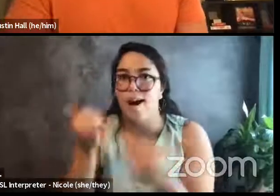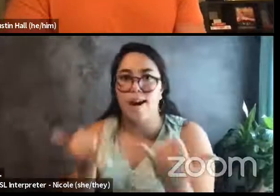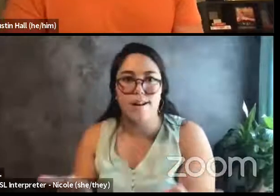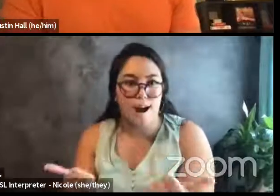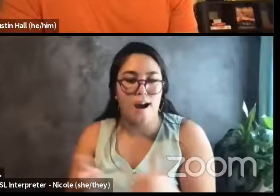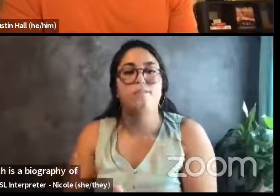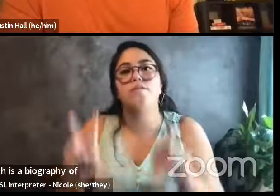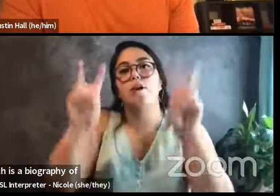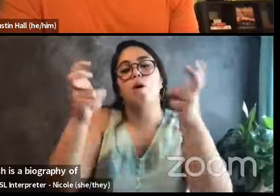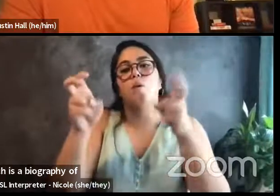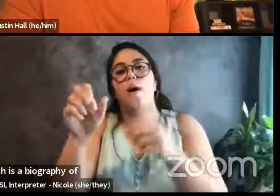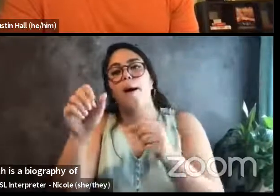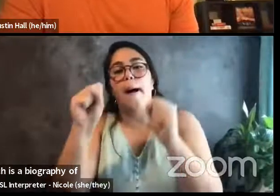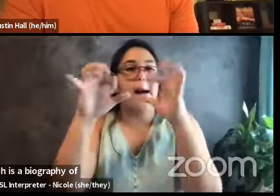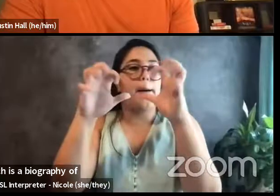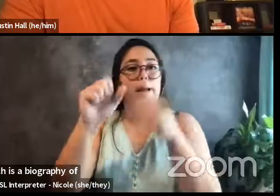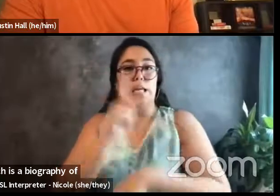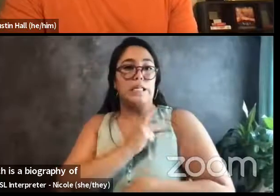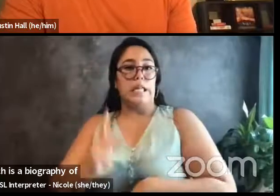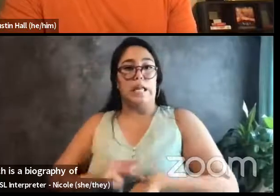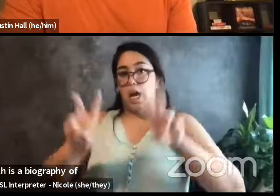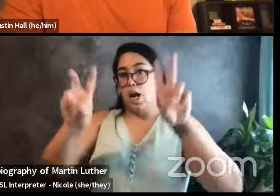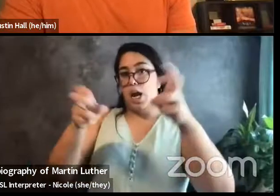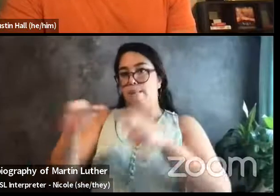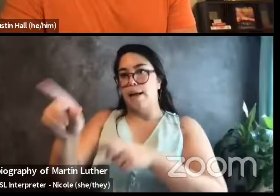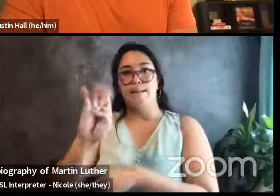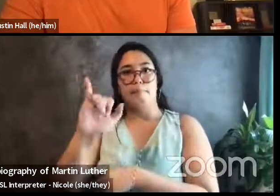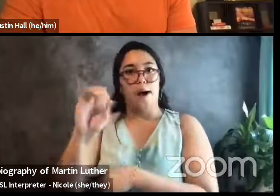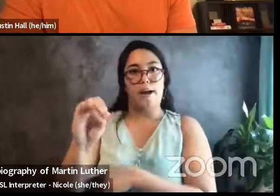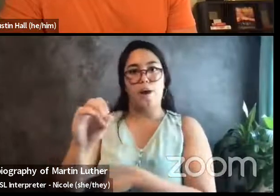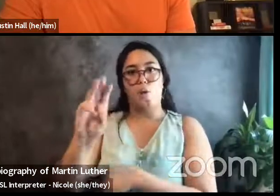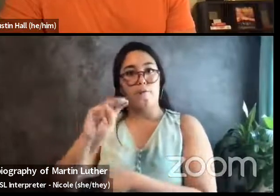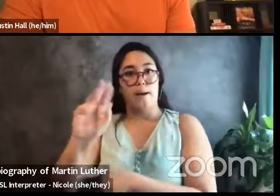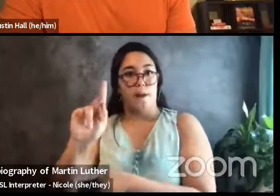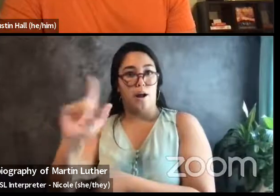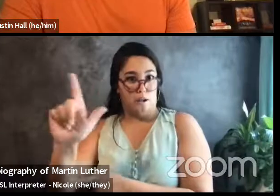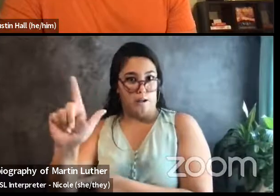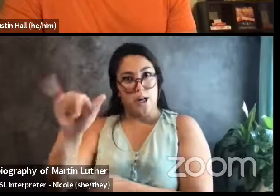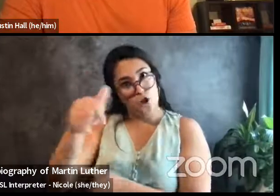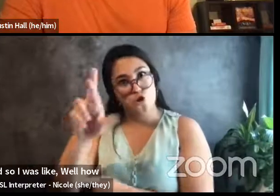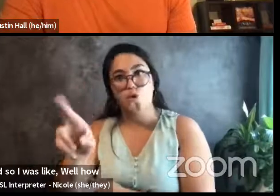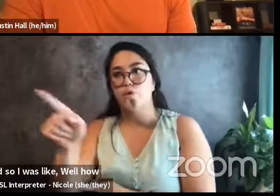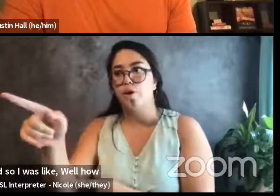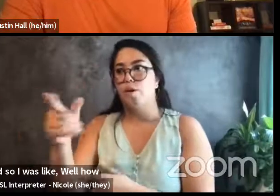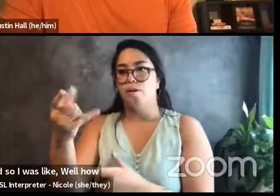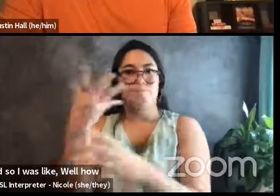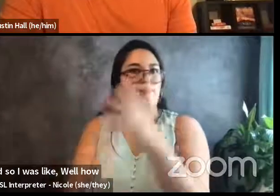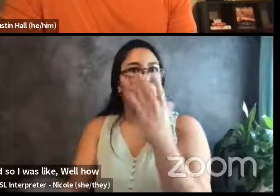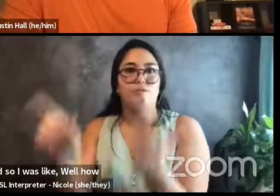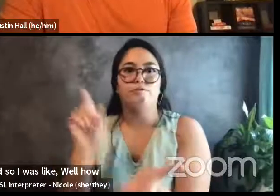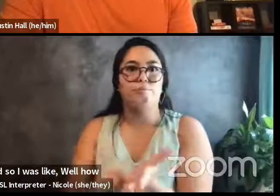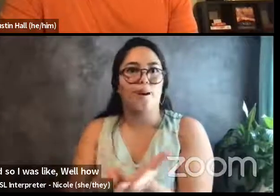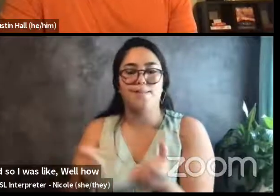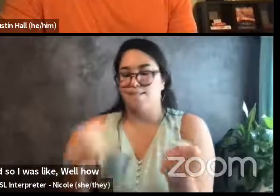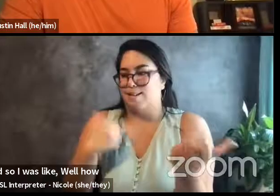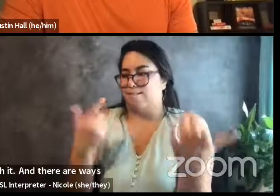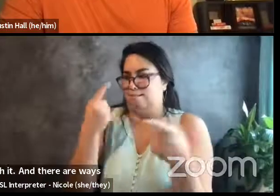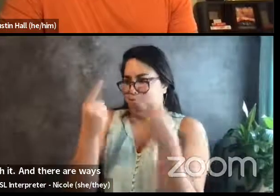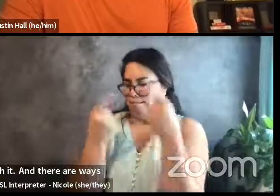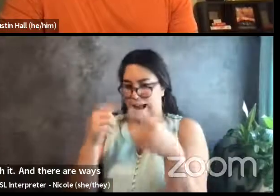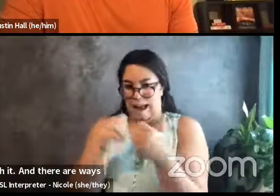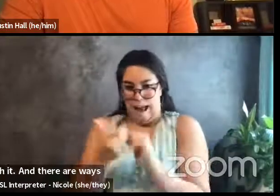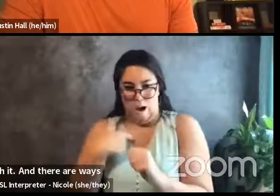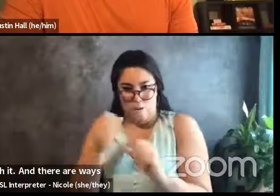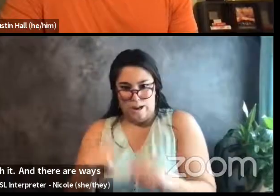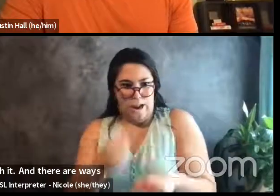of Martin Luther King Jr. was out of print. And so I was like, well, how do I assign this work to teach it? Um, and there are ways to do